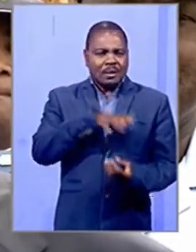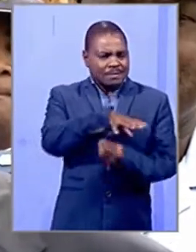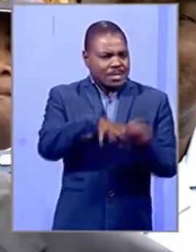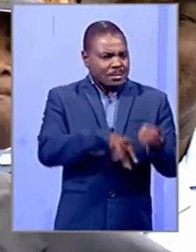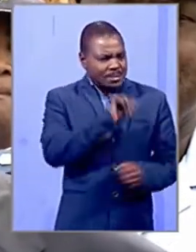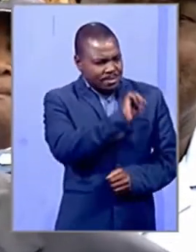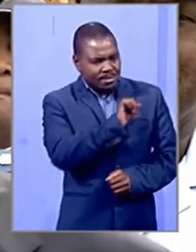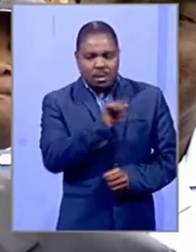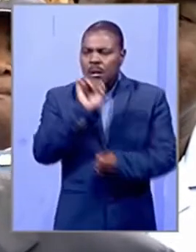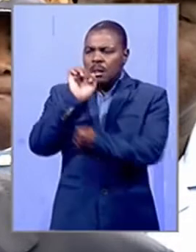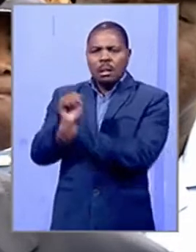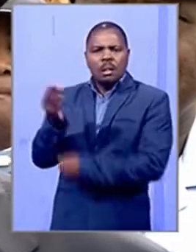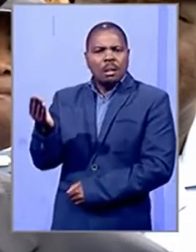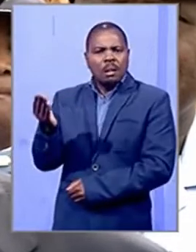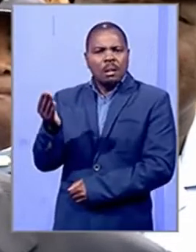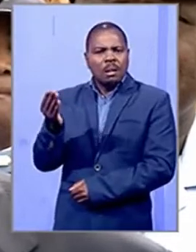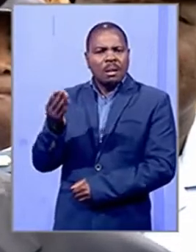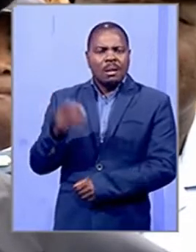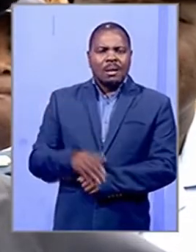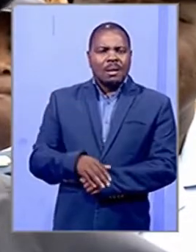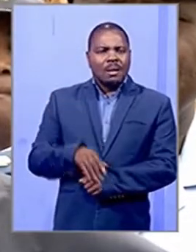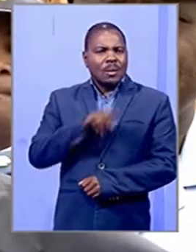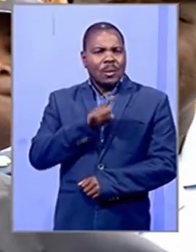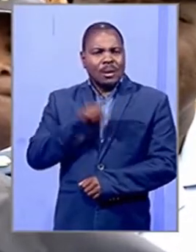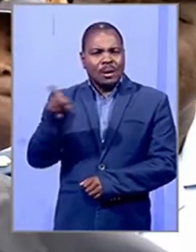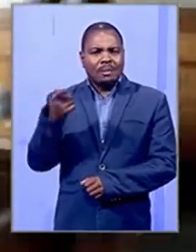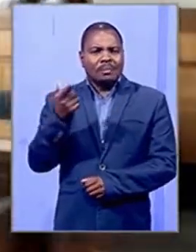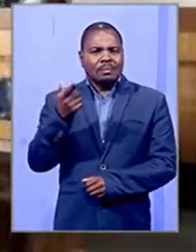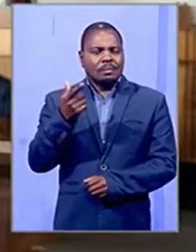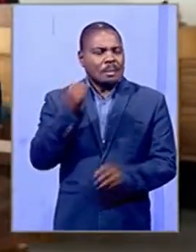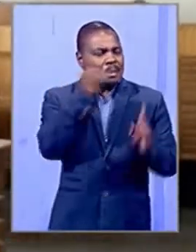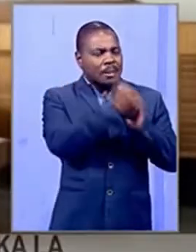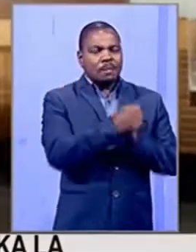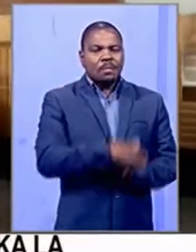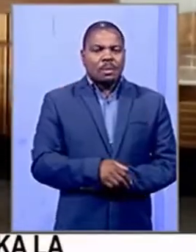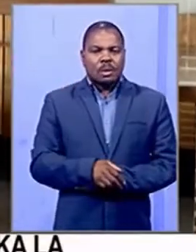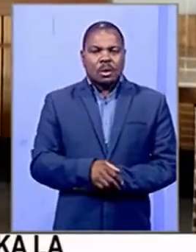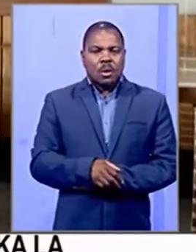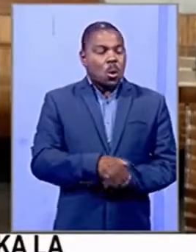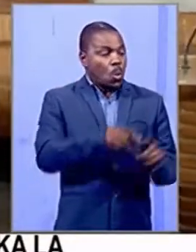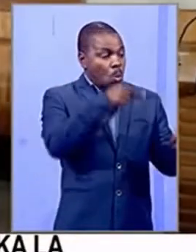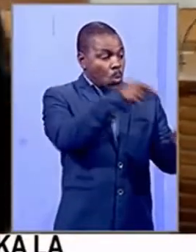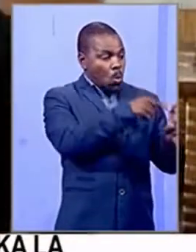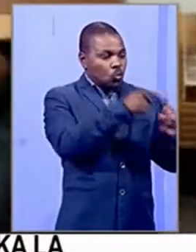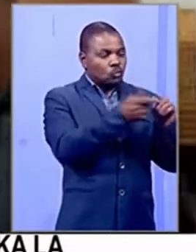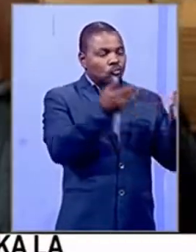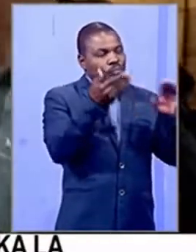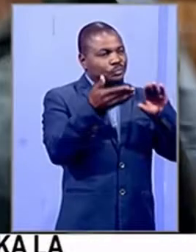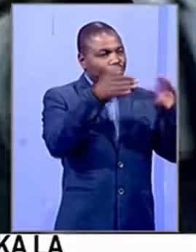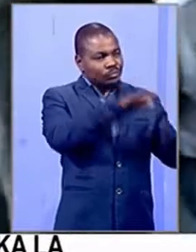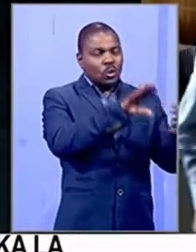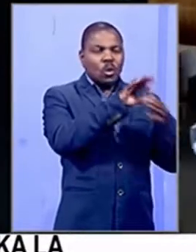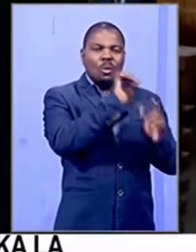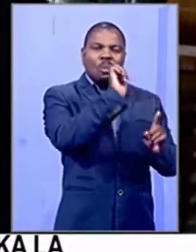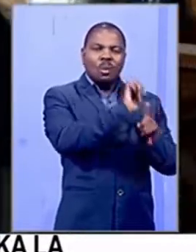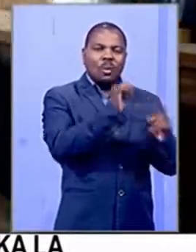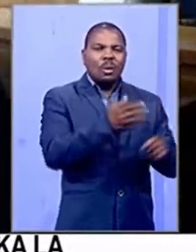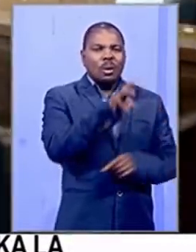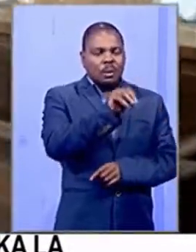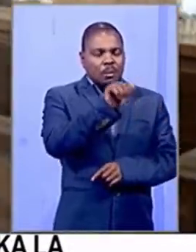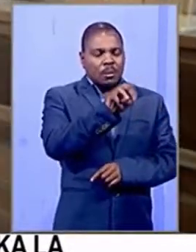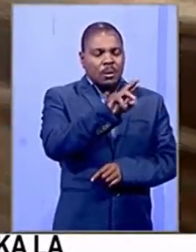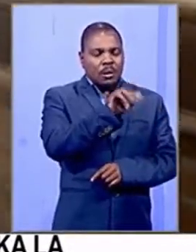is arrested for a relative. Van Rooyen o fitlhetswe a tlhokafetse kwa ntlong ya gagwe kwa Marina